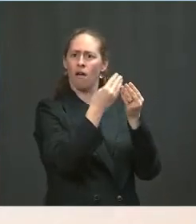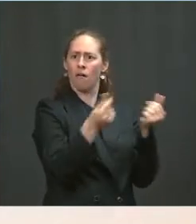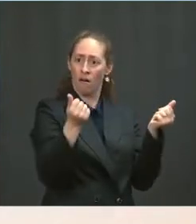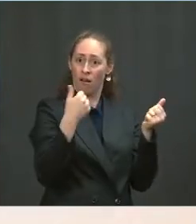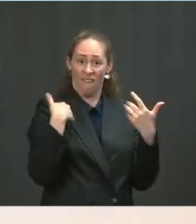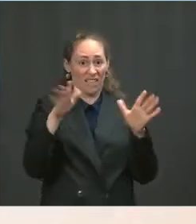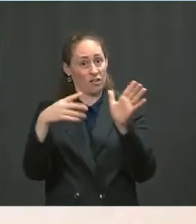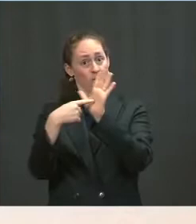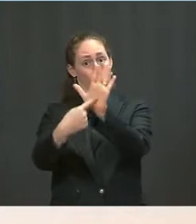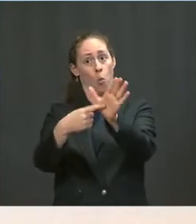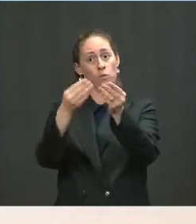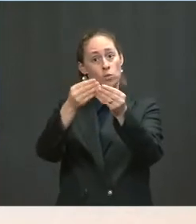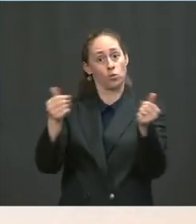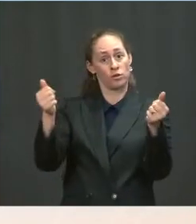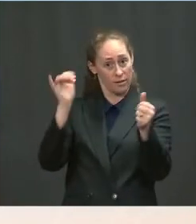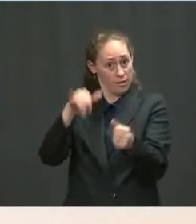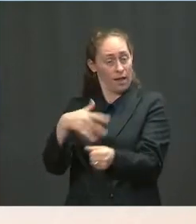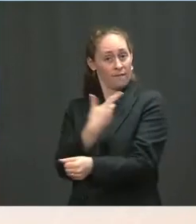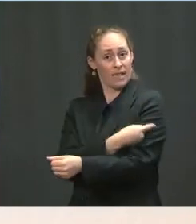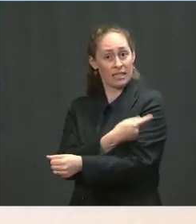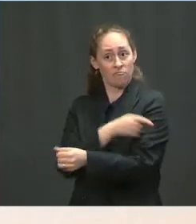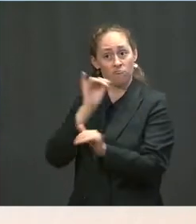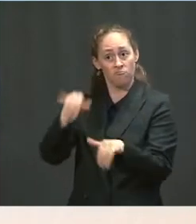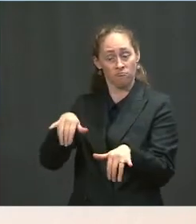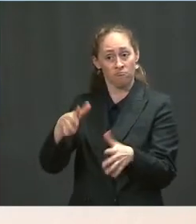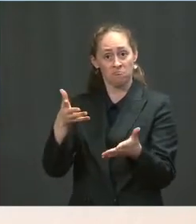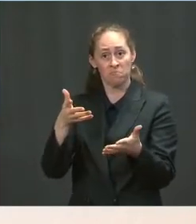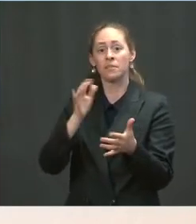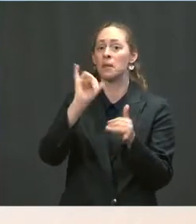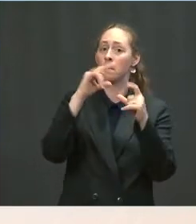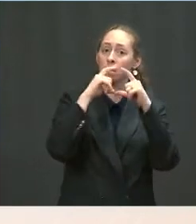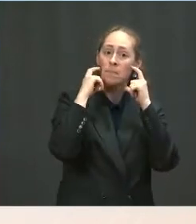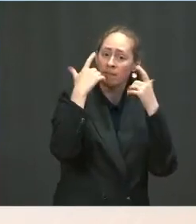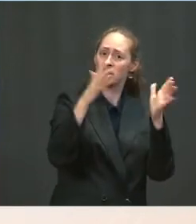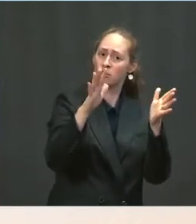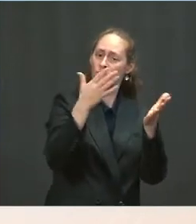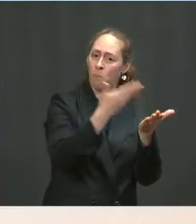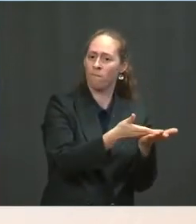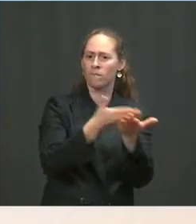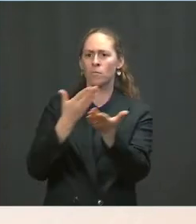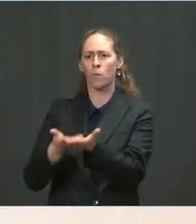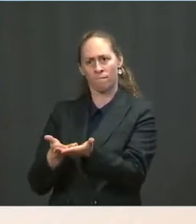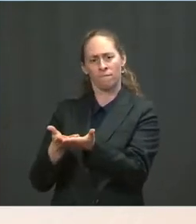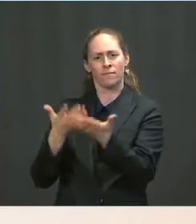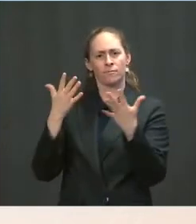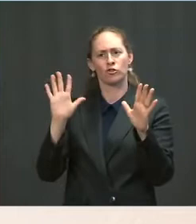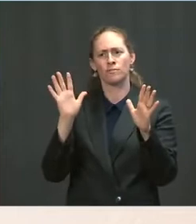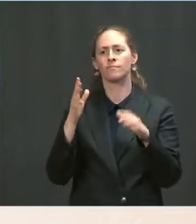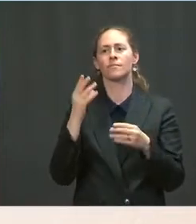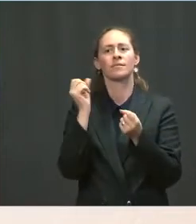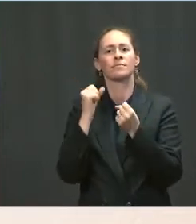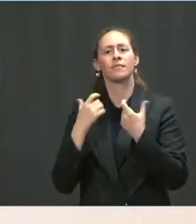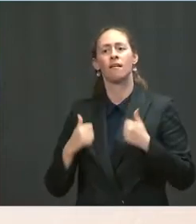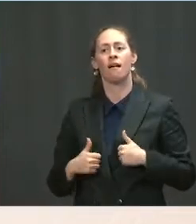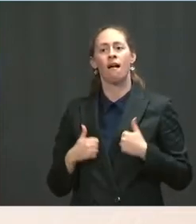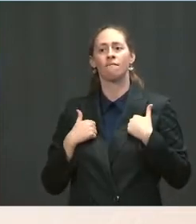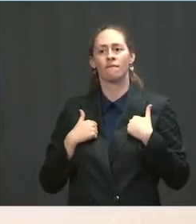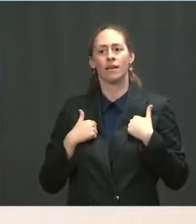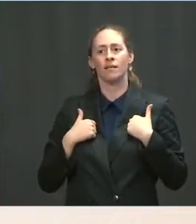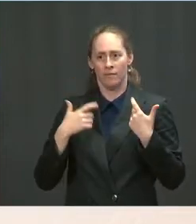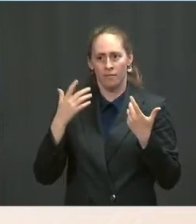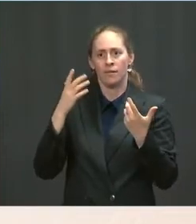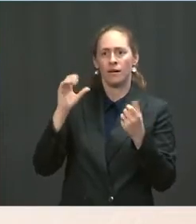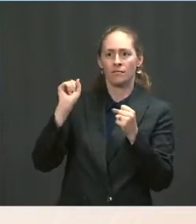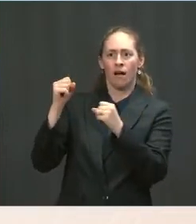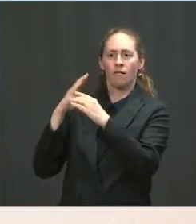the truth. We know masks work, that's the truth. They save lives and prevent spread of this dangerous Delta variant.